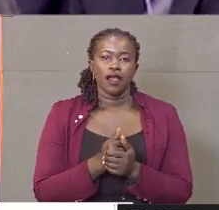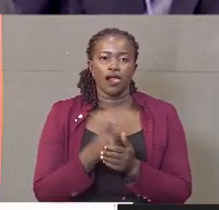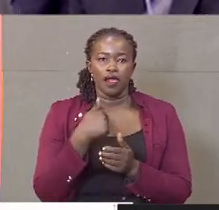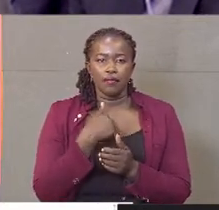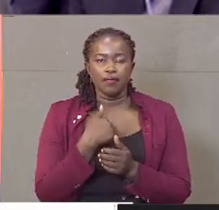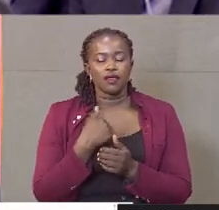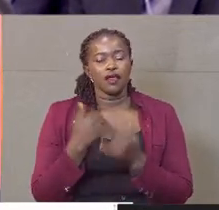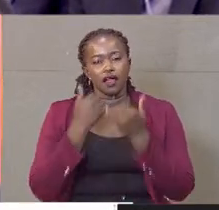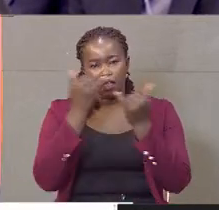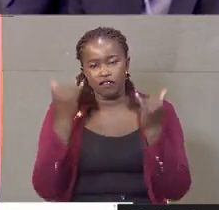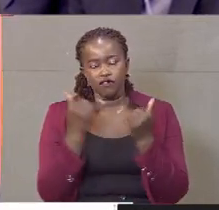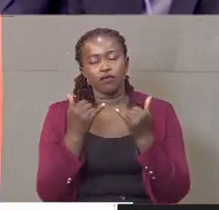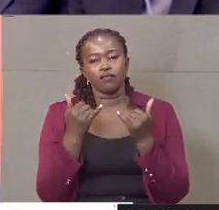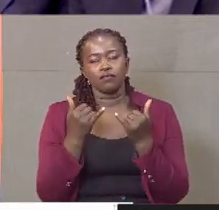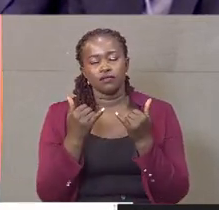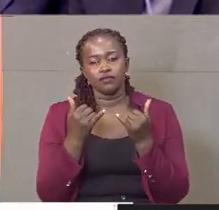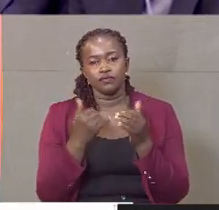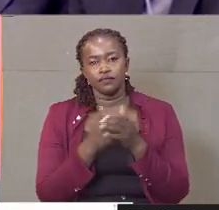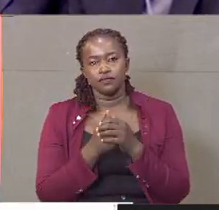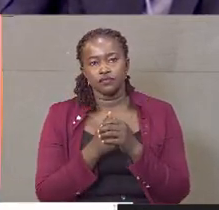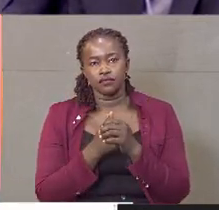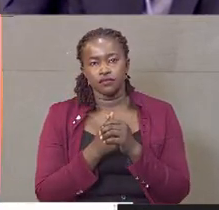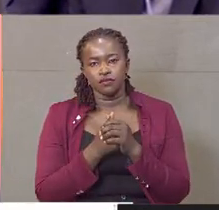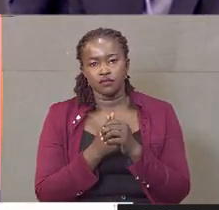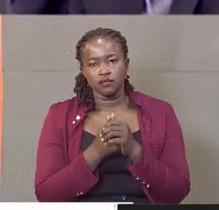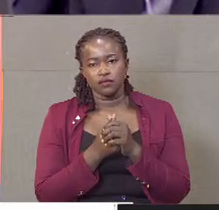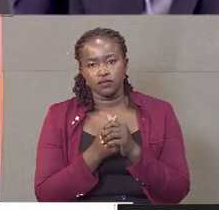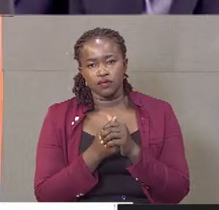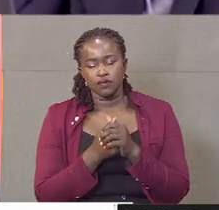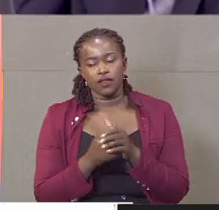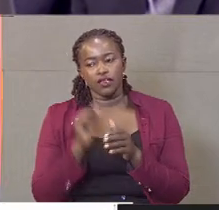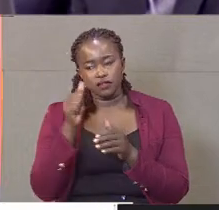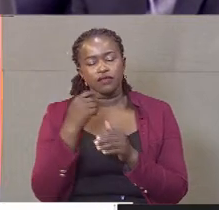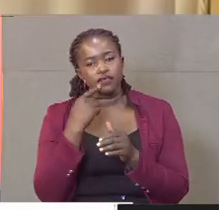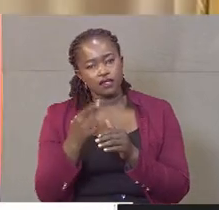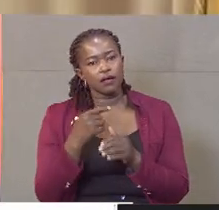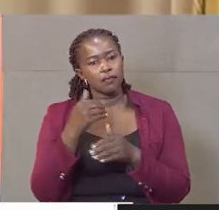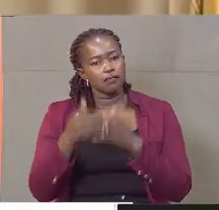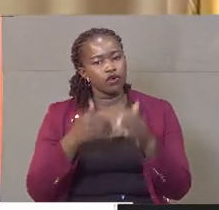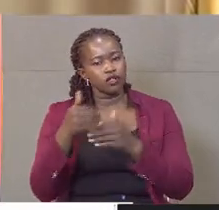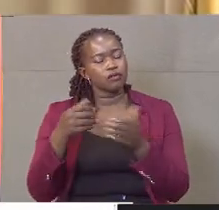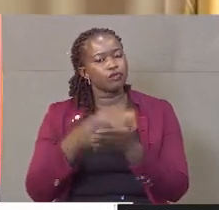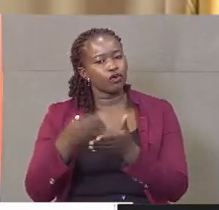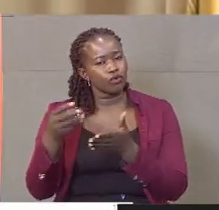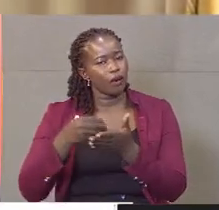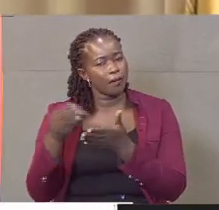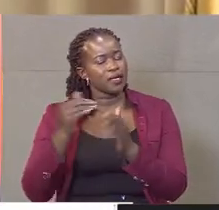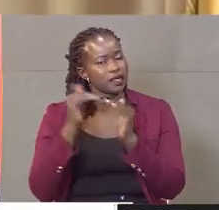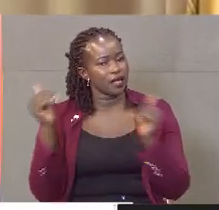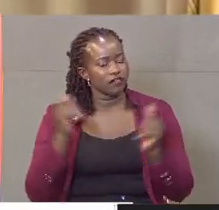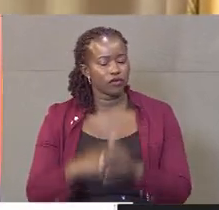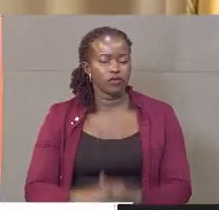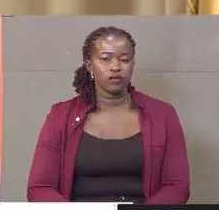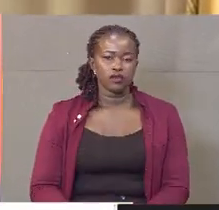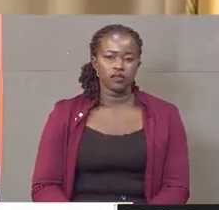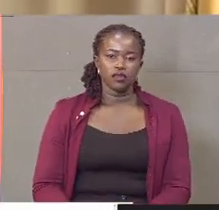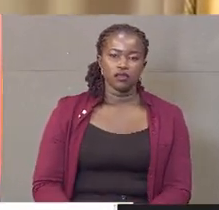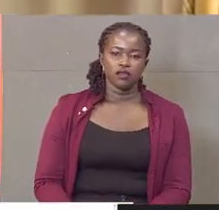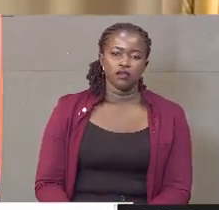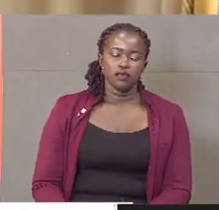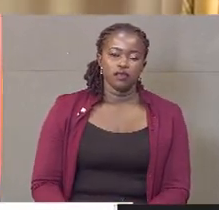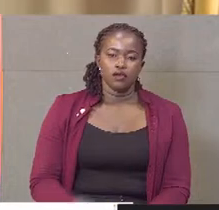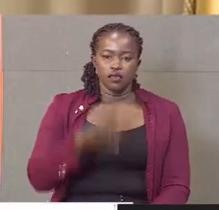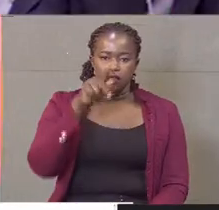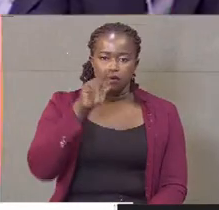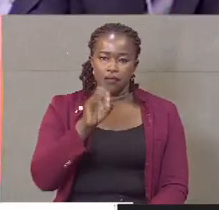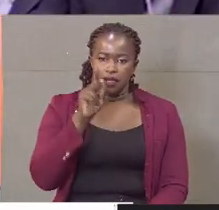members, it's not one machine. They said it was at procurement stage. The PET scan is